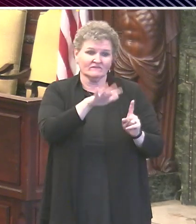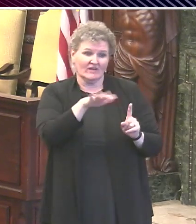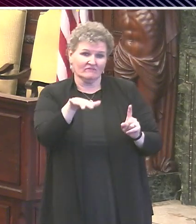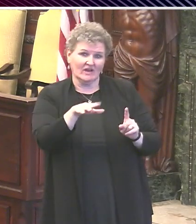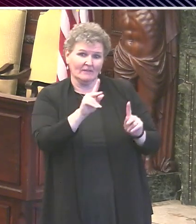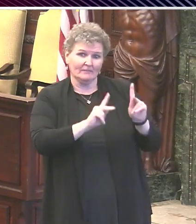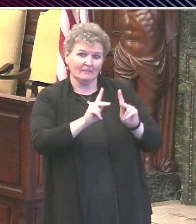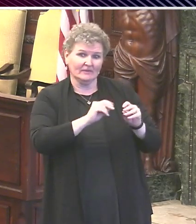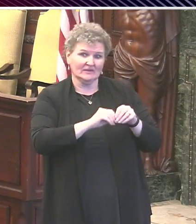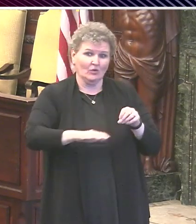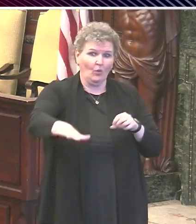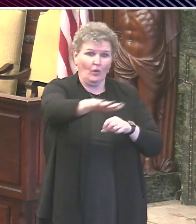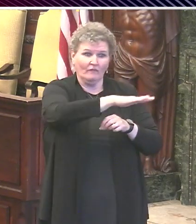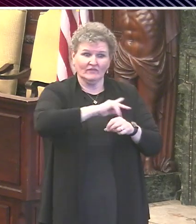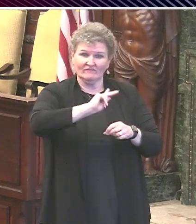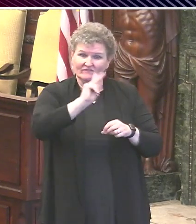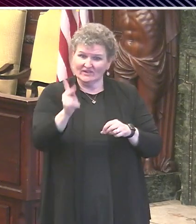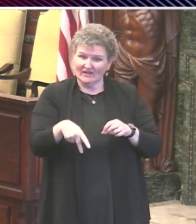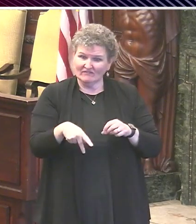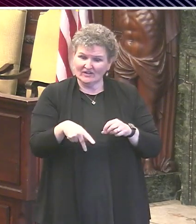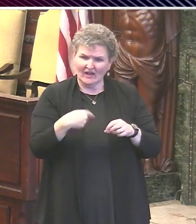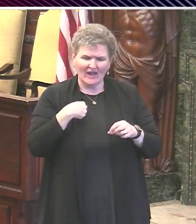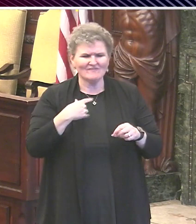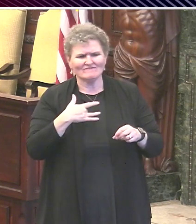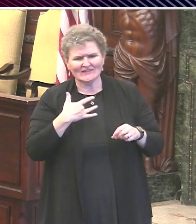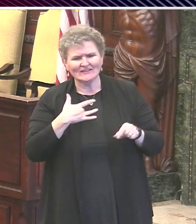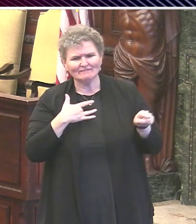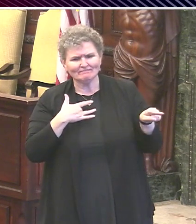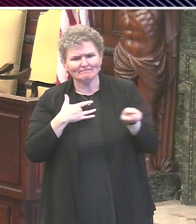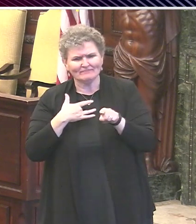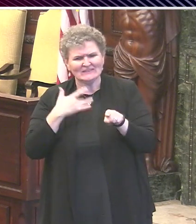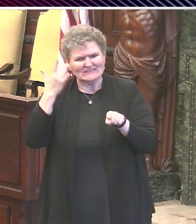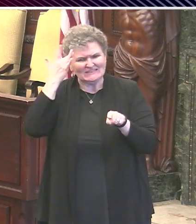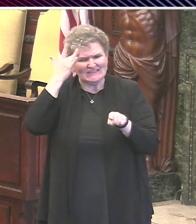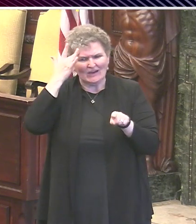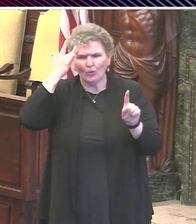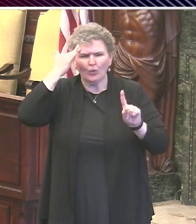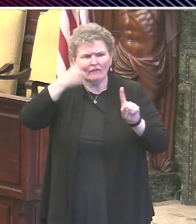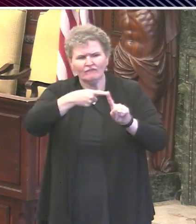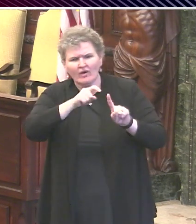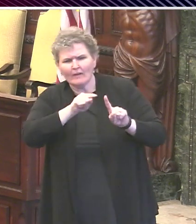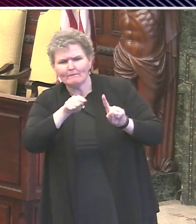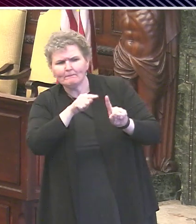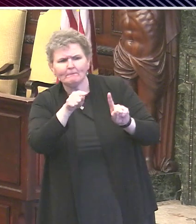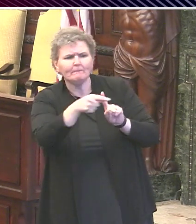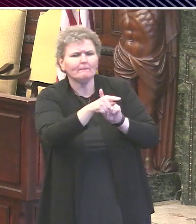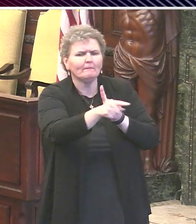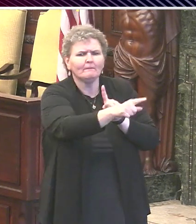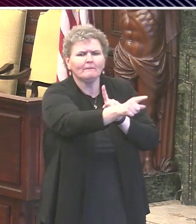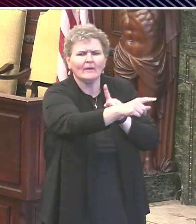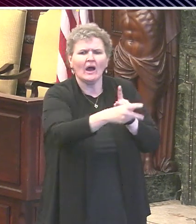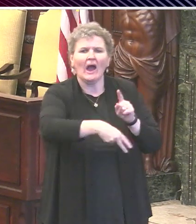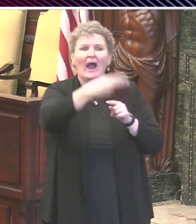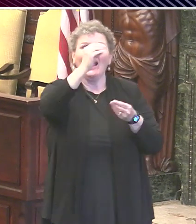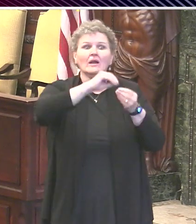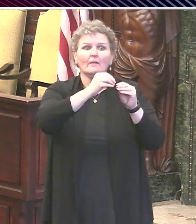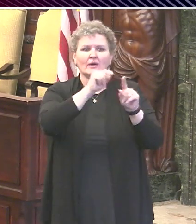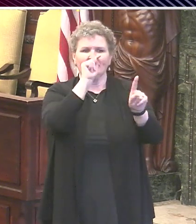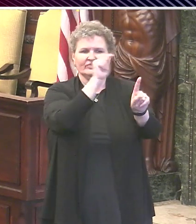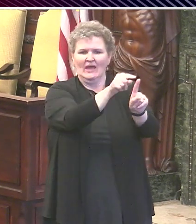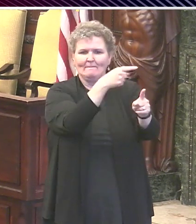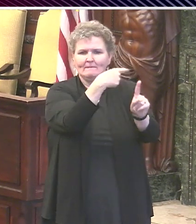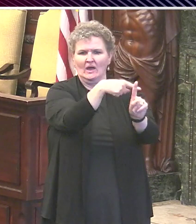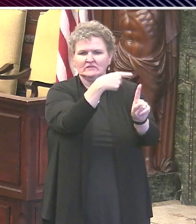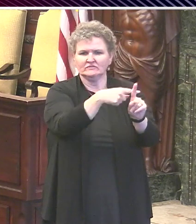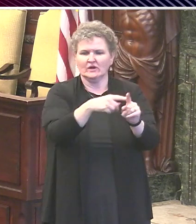city. We have a pretty good sense of where the epidemic is because we can also look at the percent positive in addition to the number positive. So we're in a much better